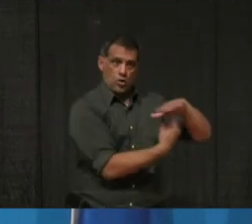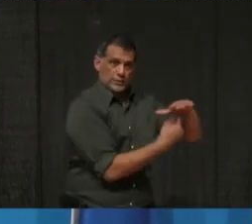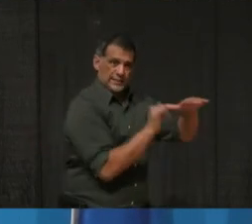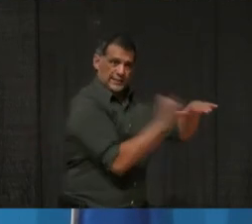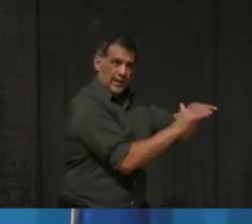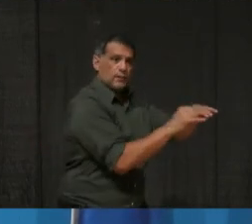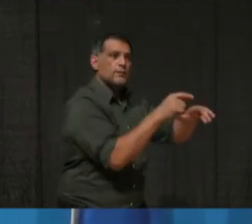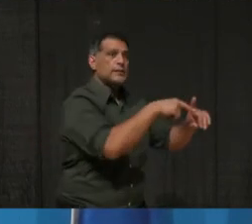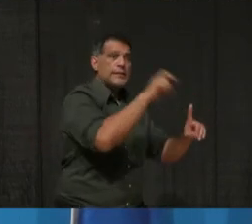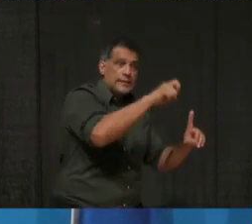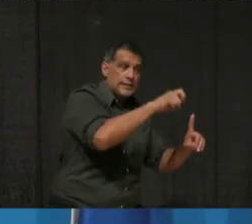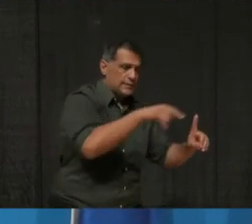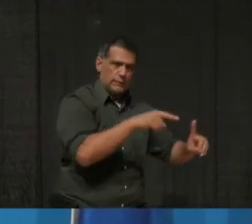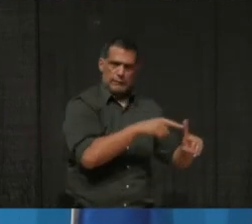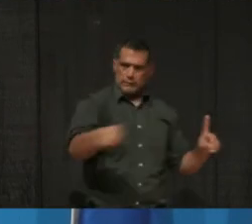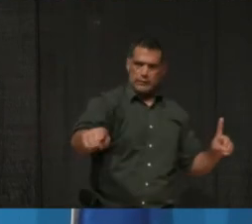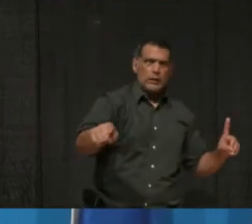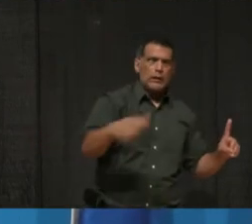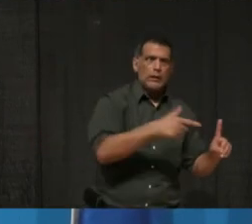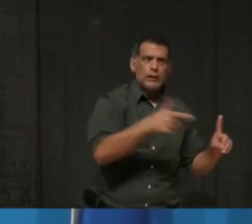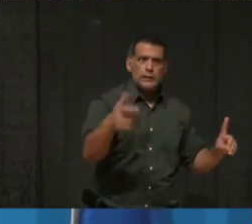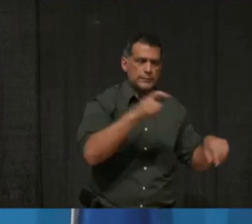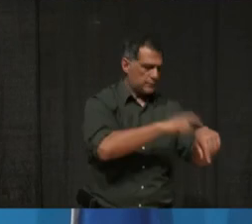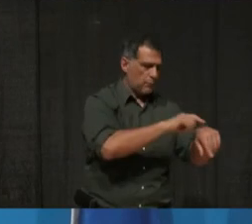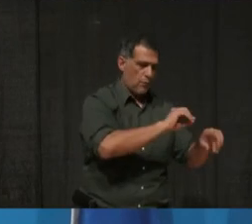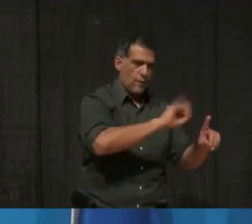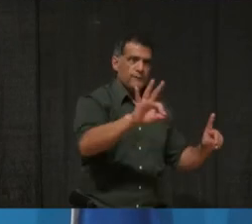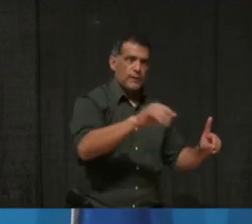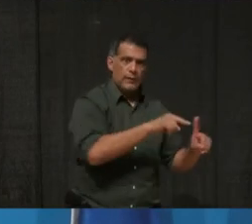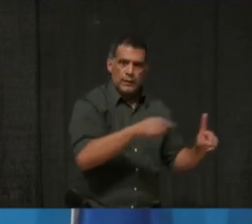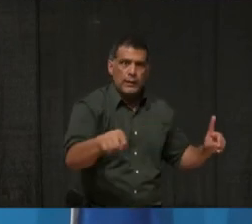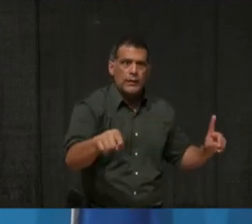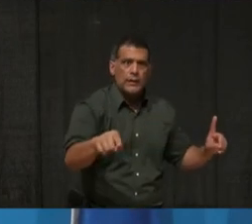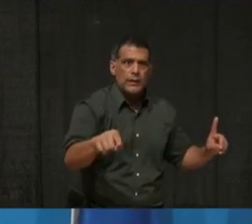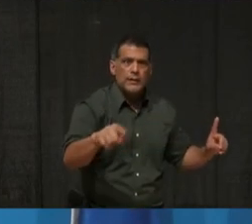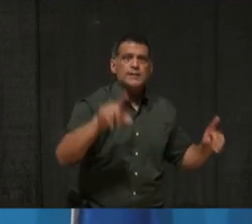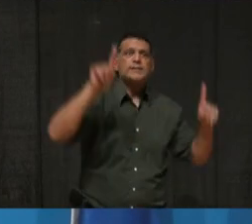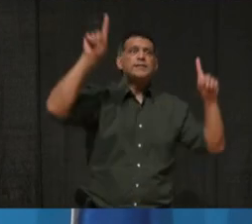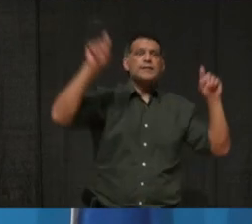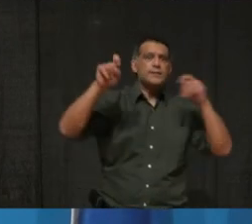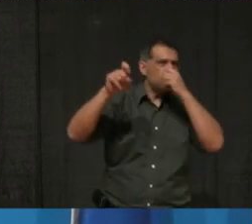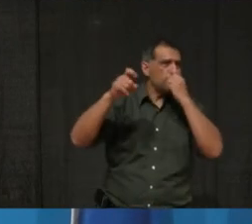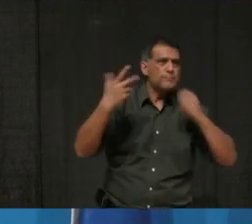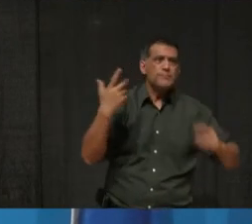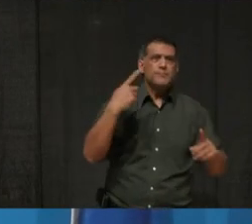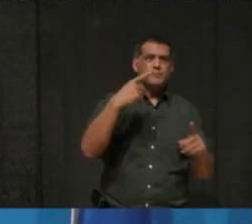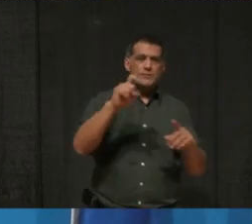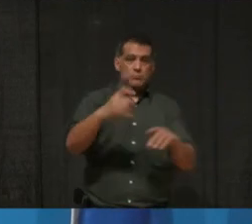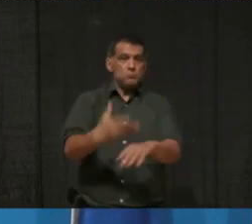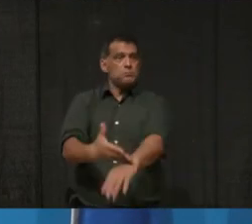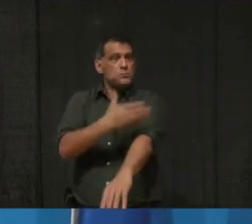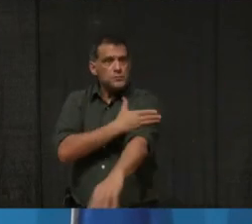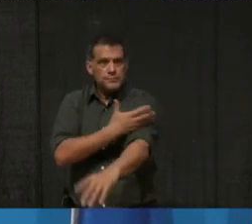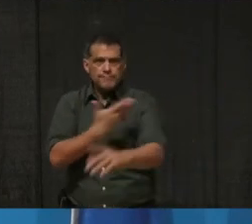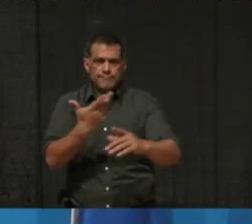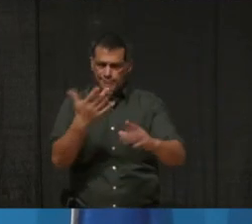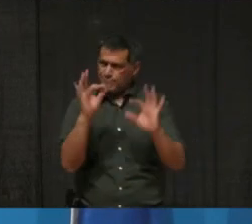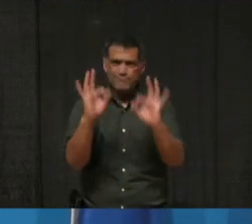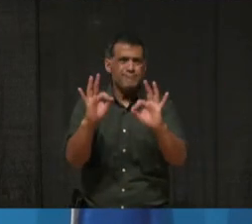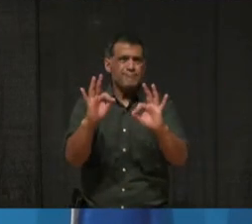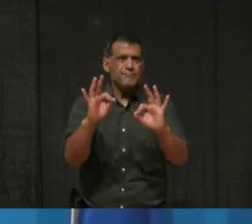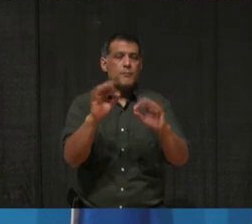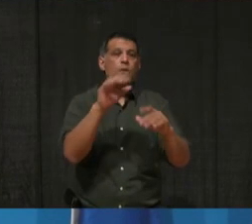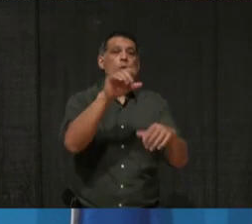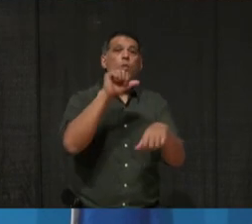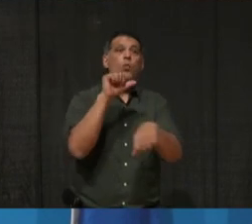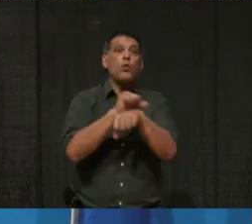off work to go there. Testing in our community, the capacity continues to improve and increase, but some workers decline to even